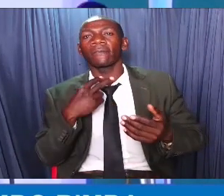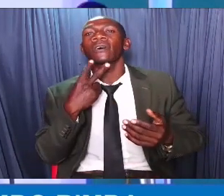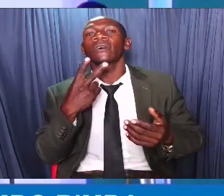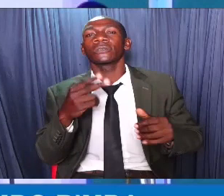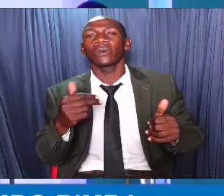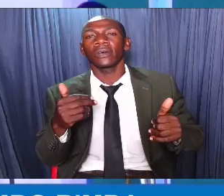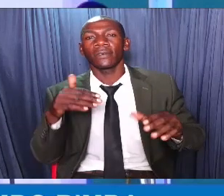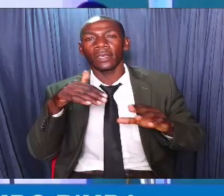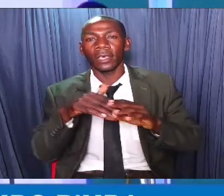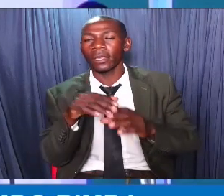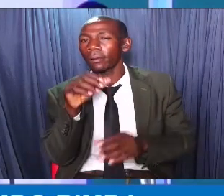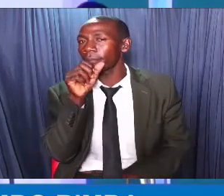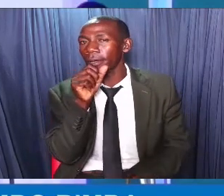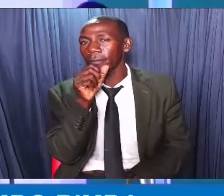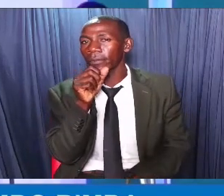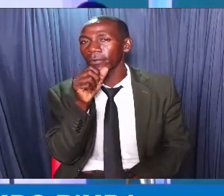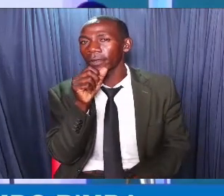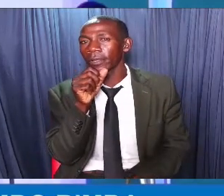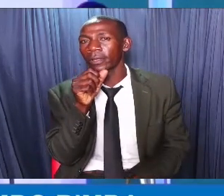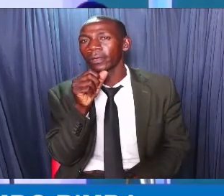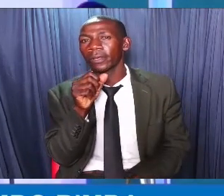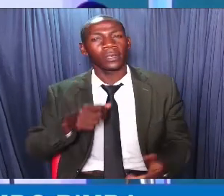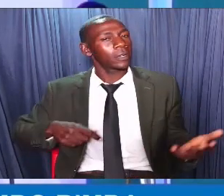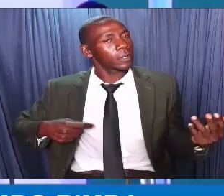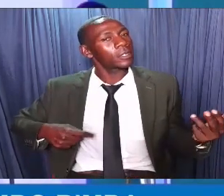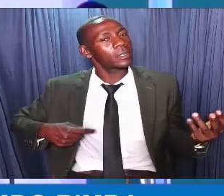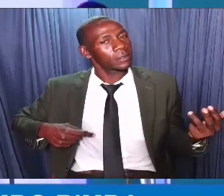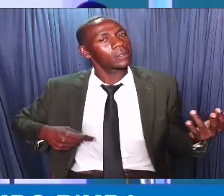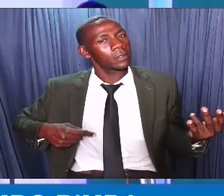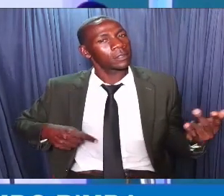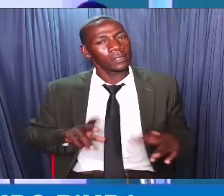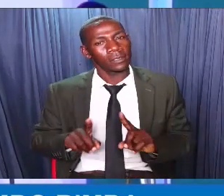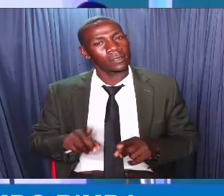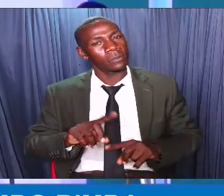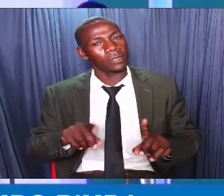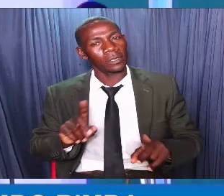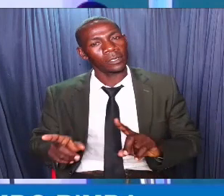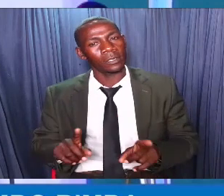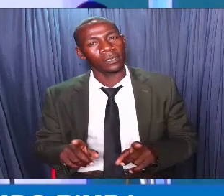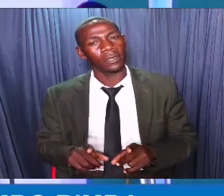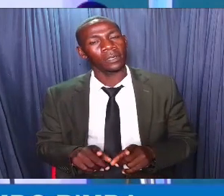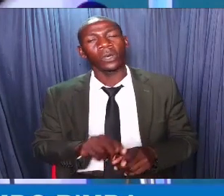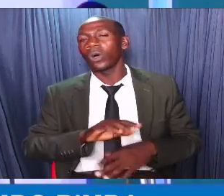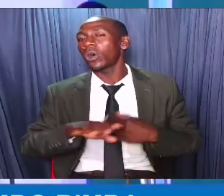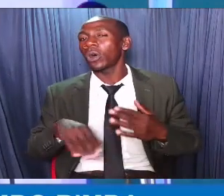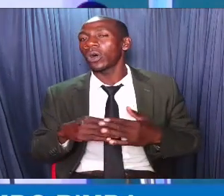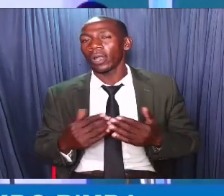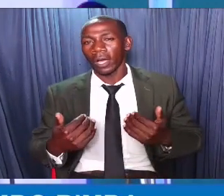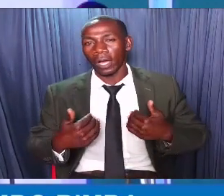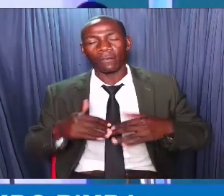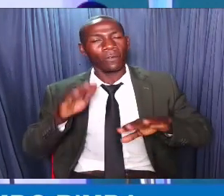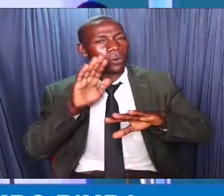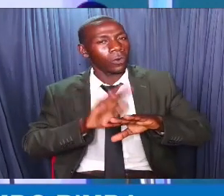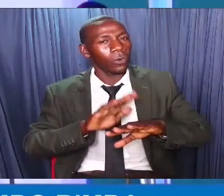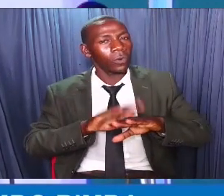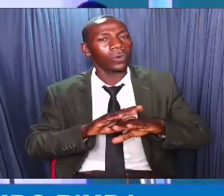Walio kwa microphone. The microphone has the guitarist, the drum set, vifaa viwe sauti ya kutosha,